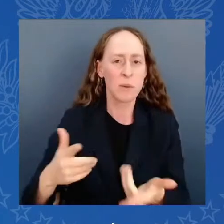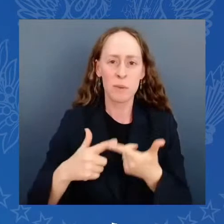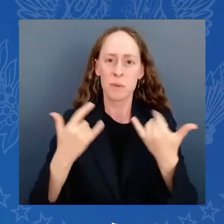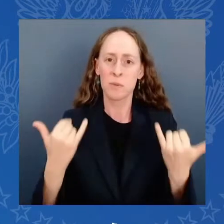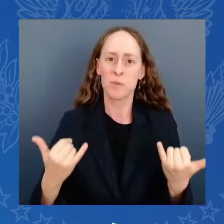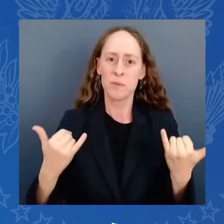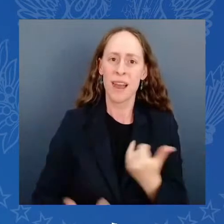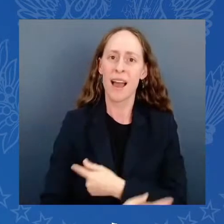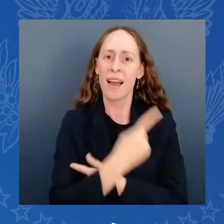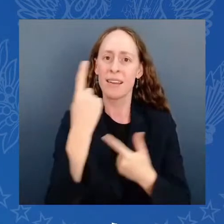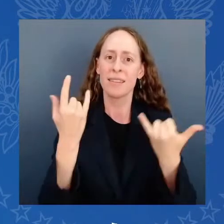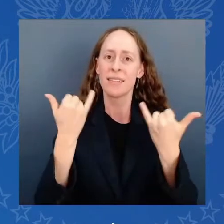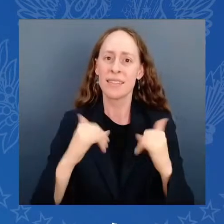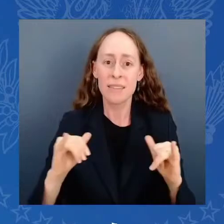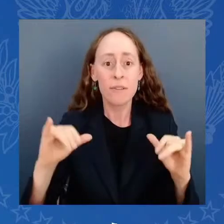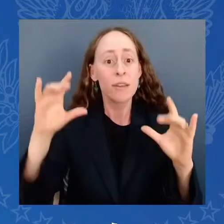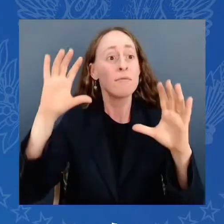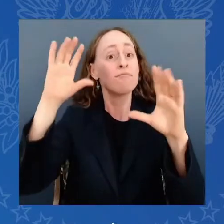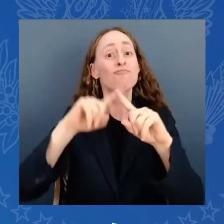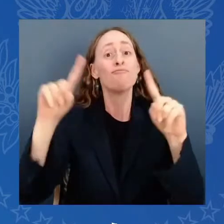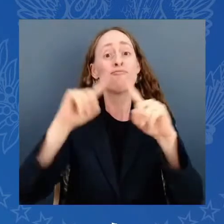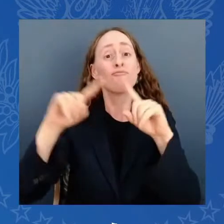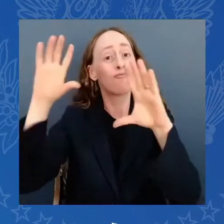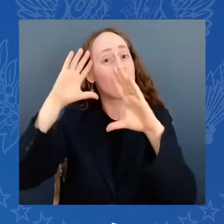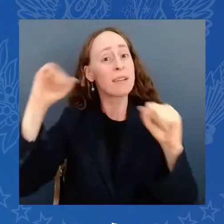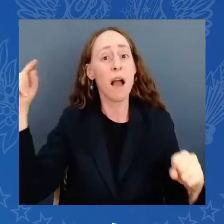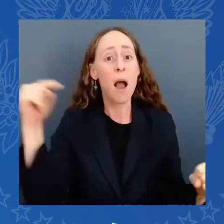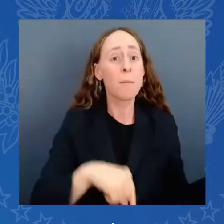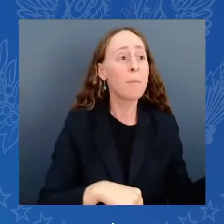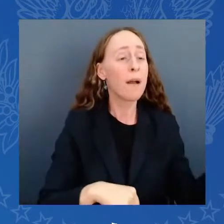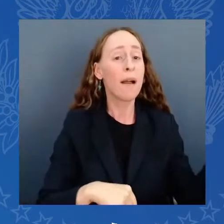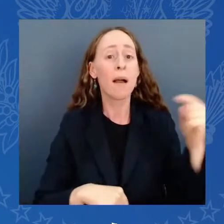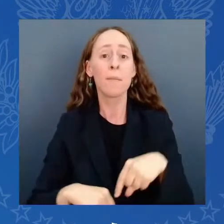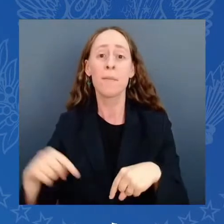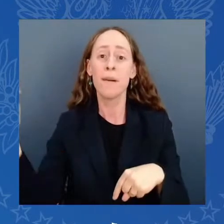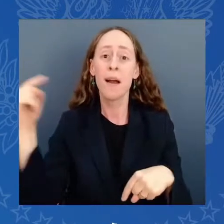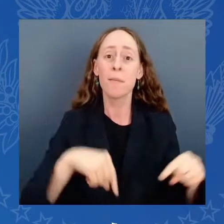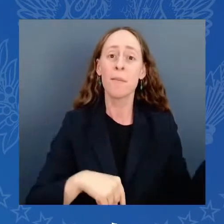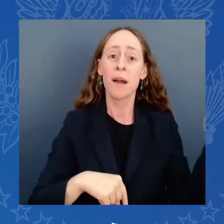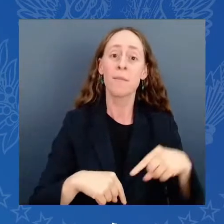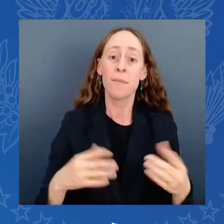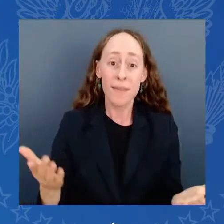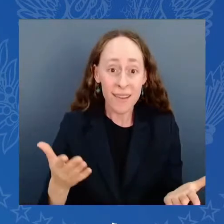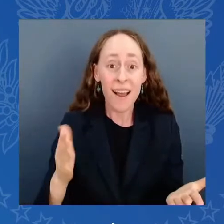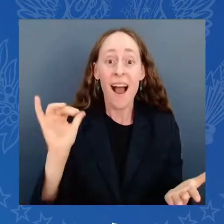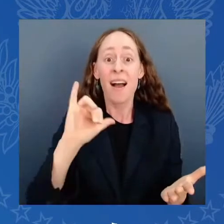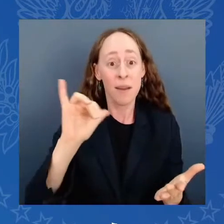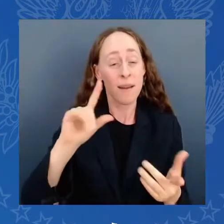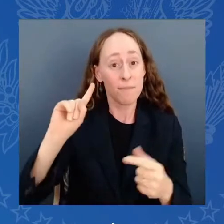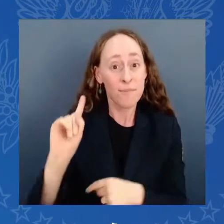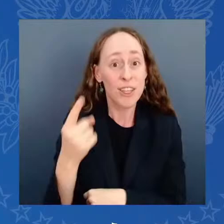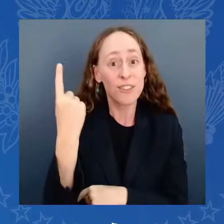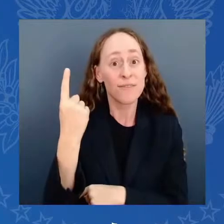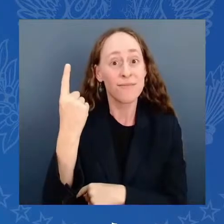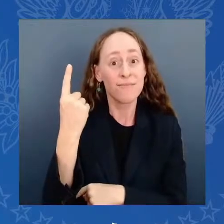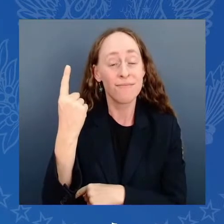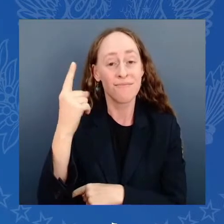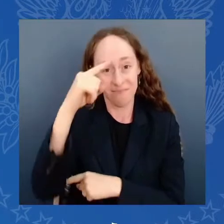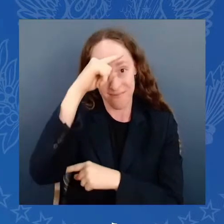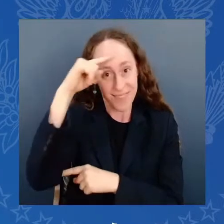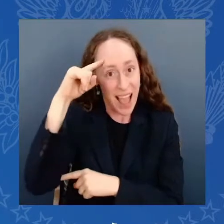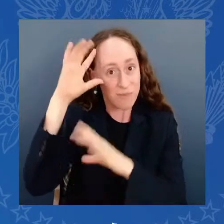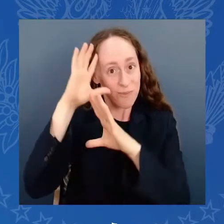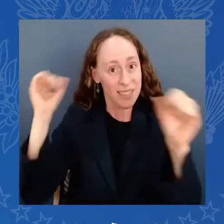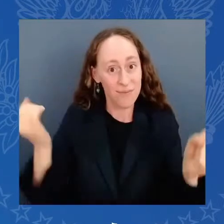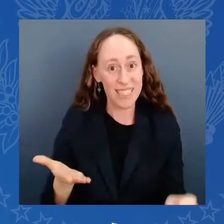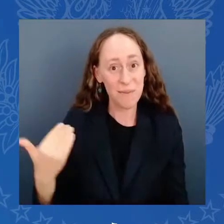recognize the advancement of civil rights and to talk about the work still to be done. Today, we are deeply honored to